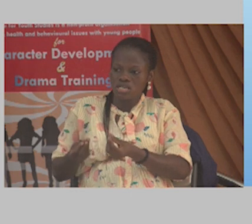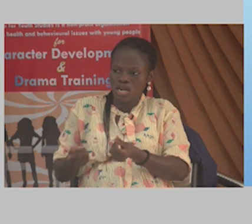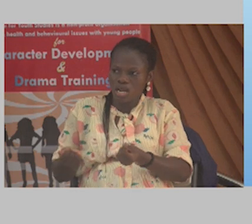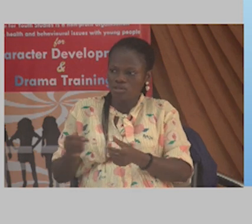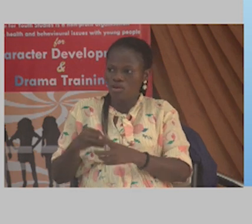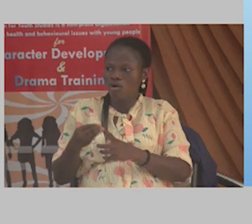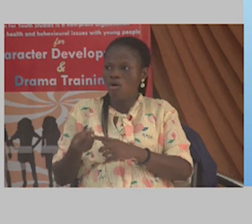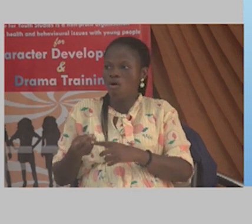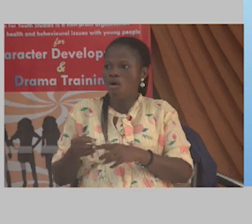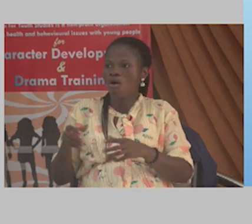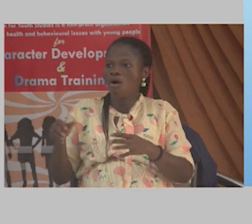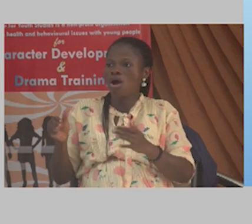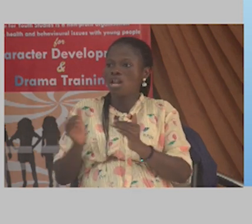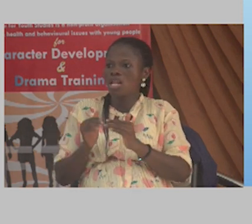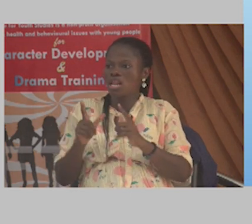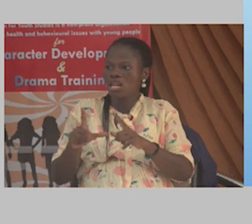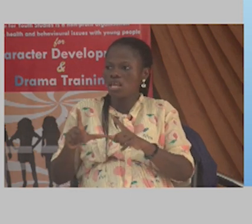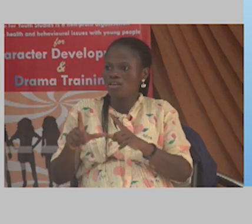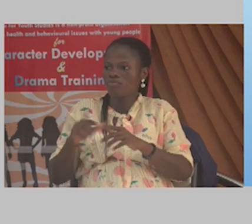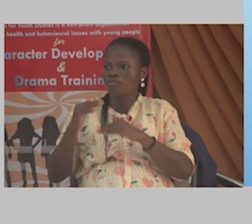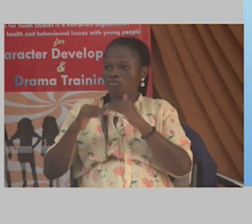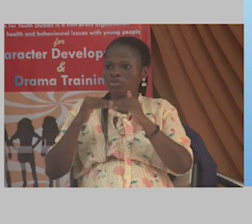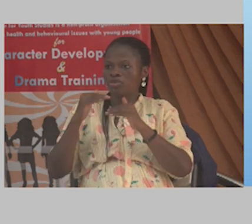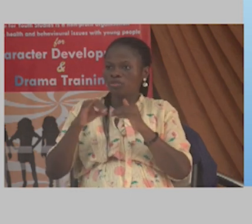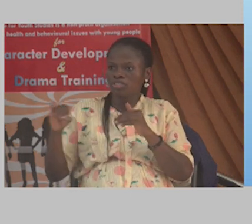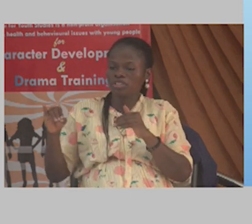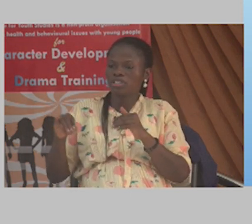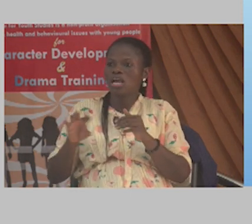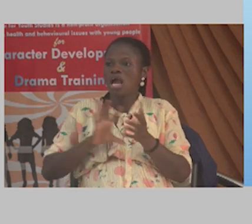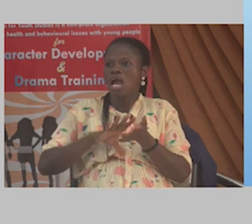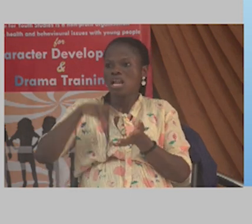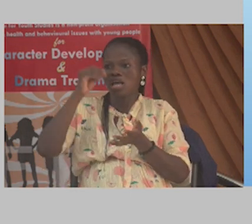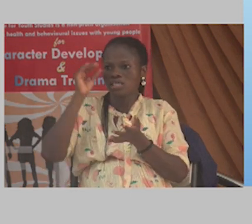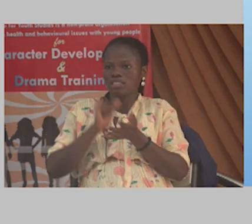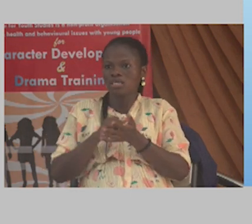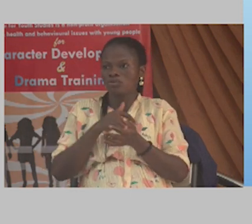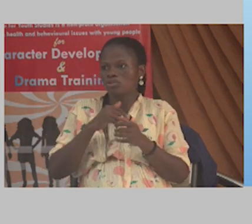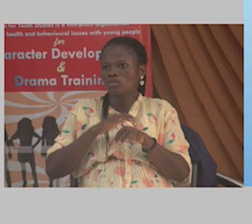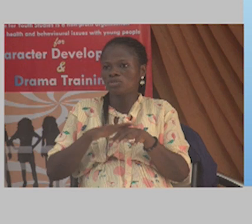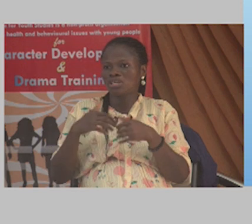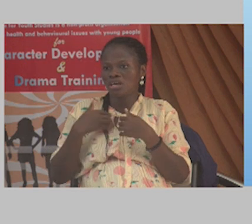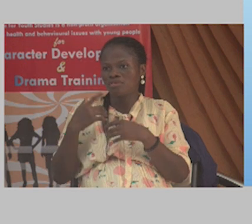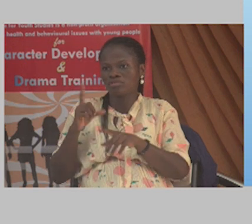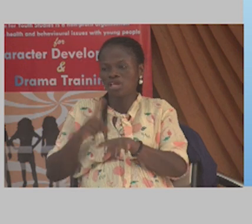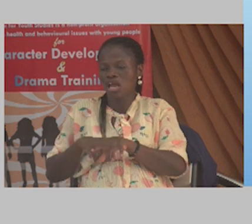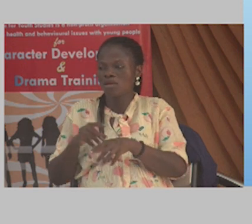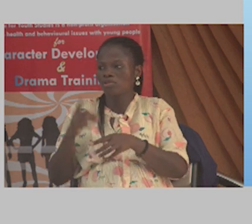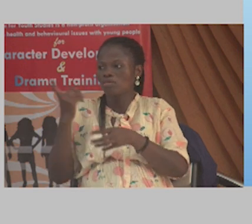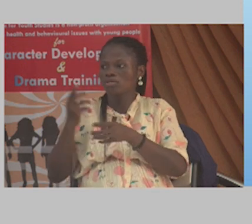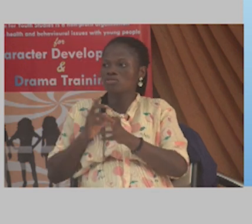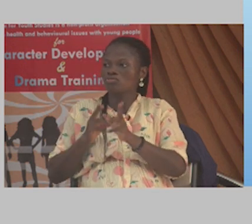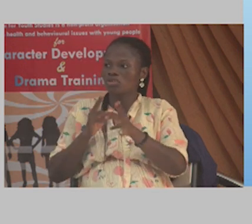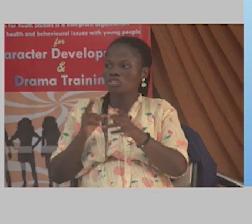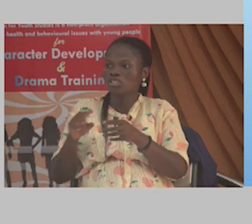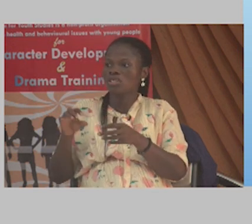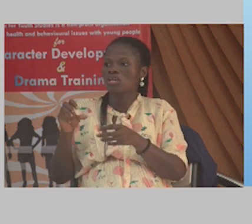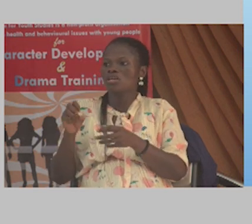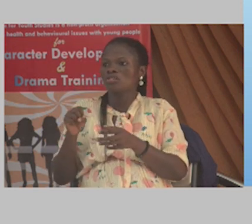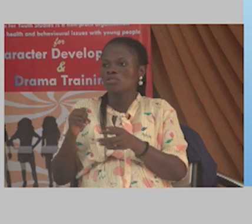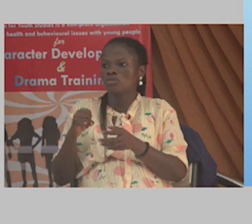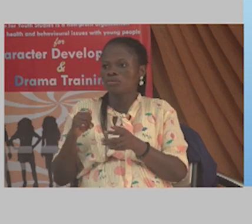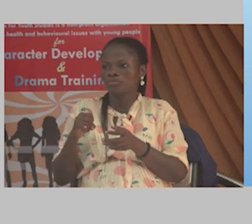building entrances. I'm sorry I'm rushing through this because I learned that we do not have much time. Then automatic